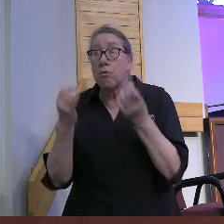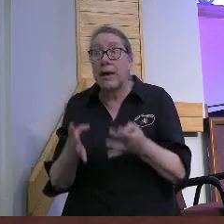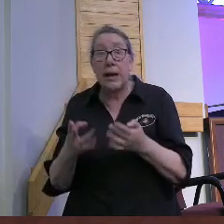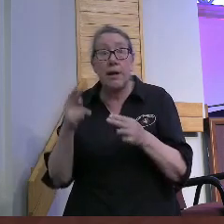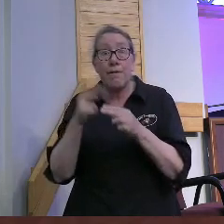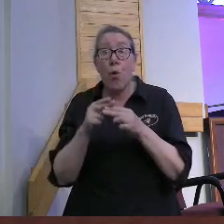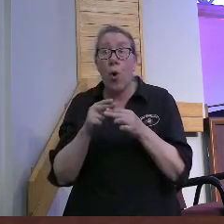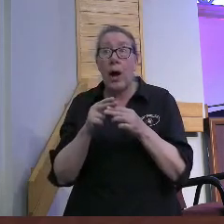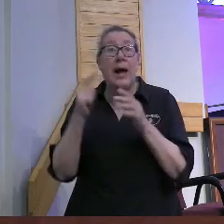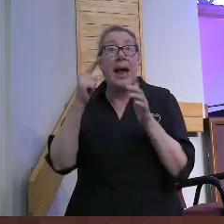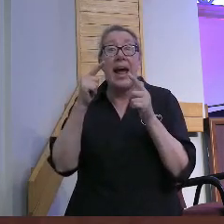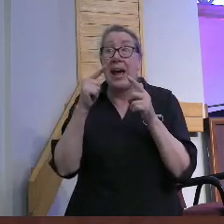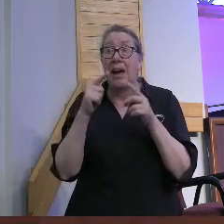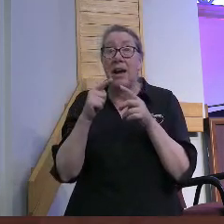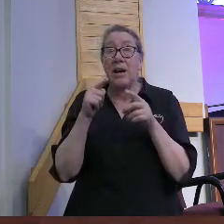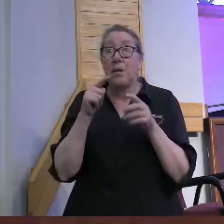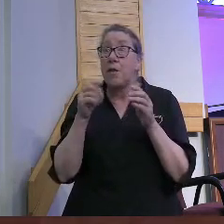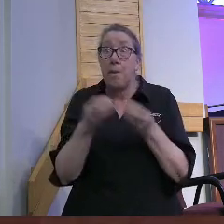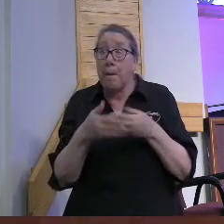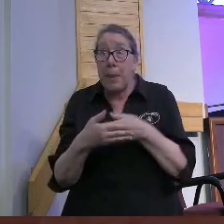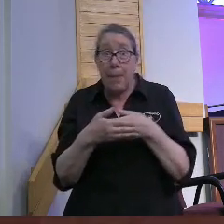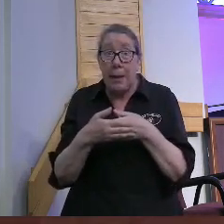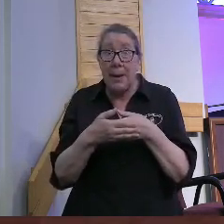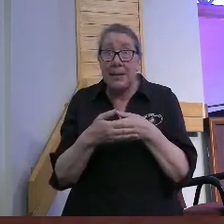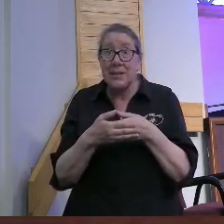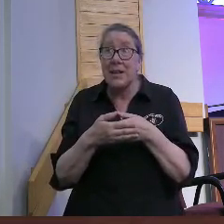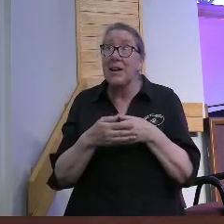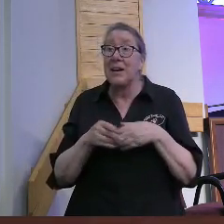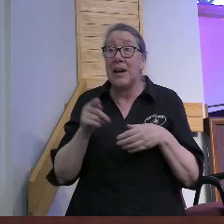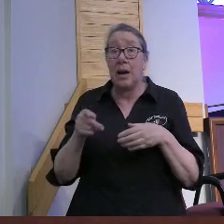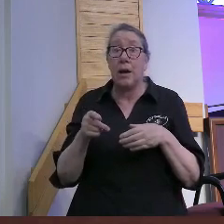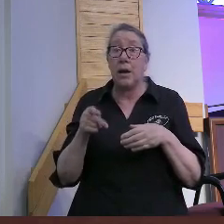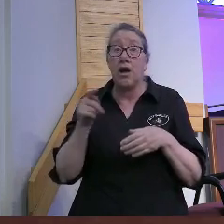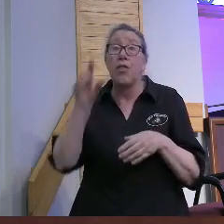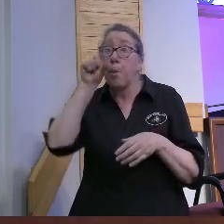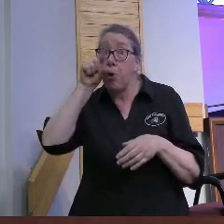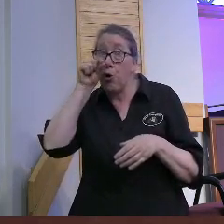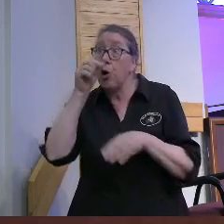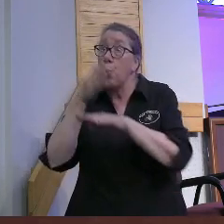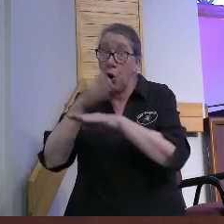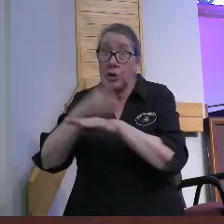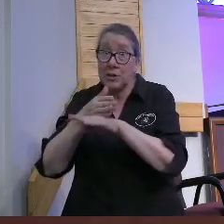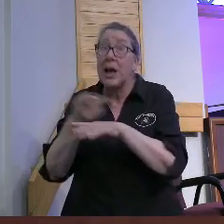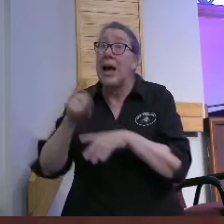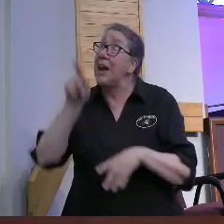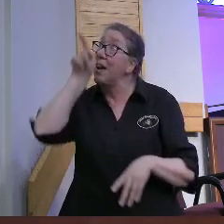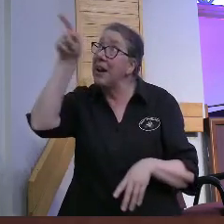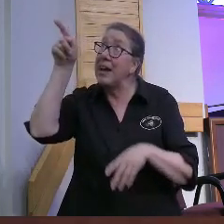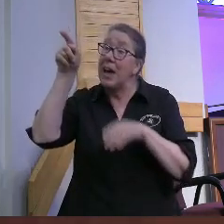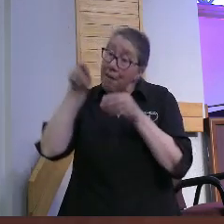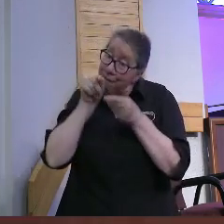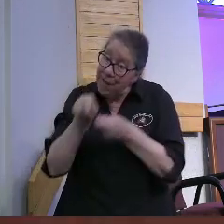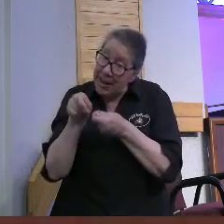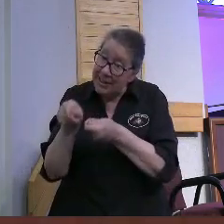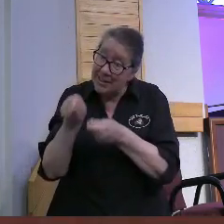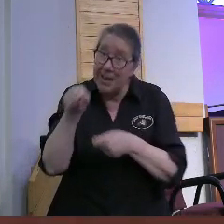now. But what? They do all of that and God provides. God provides for them. God feeds them. Birds don't anxiously, I said it